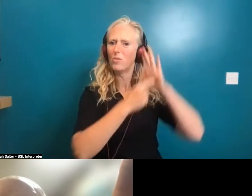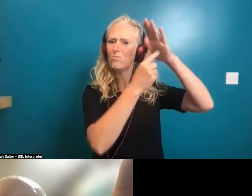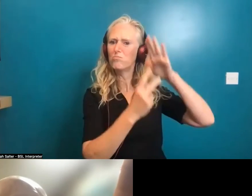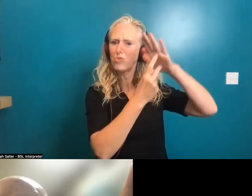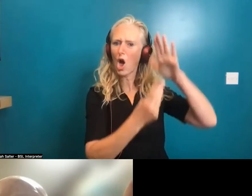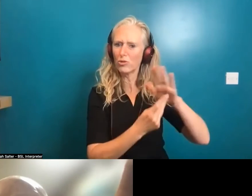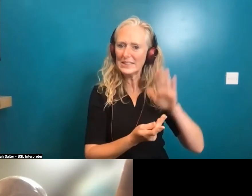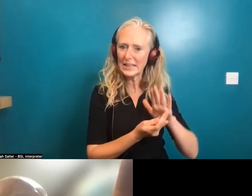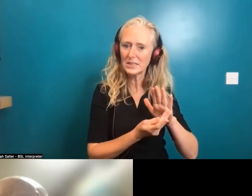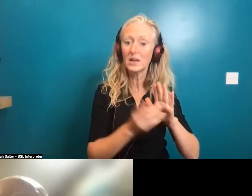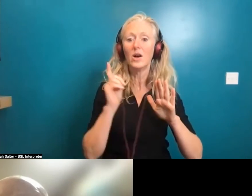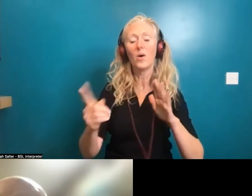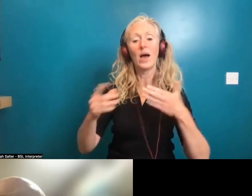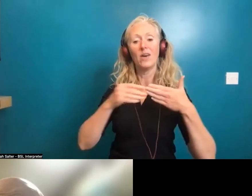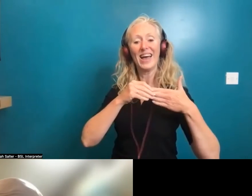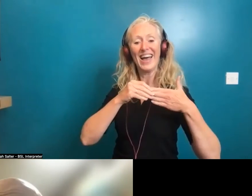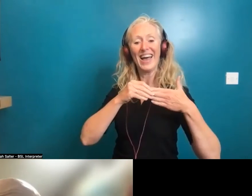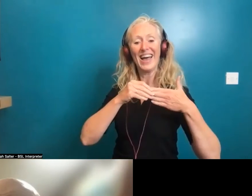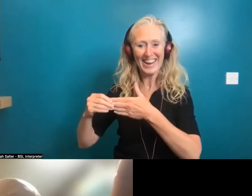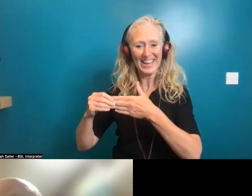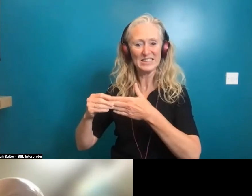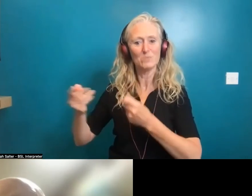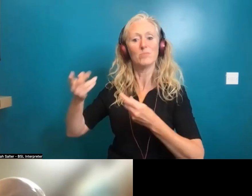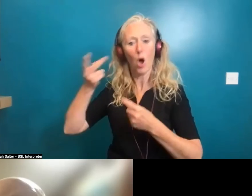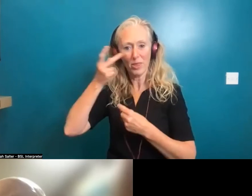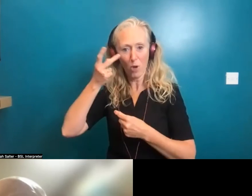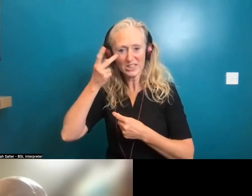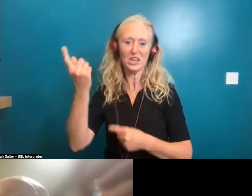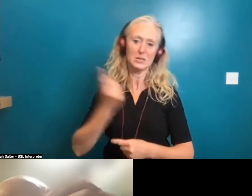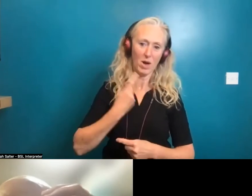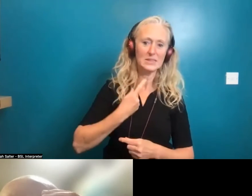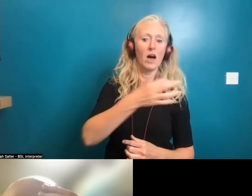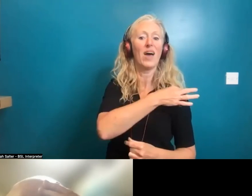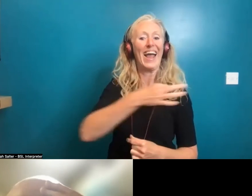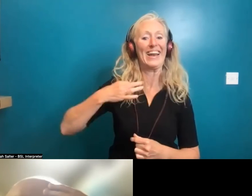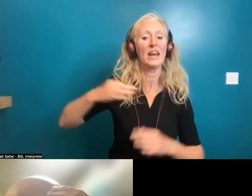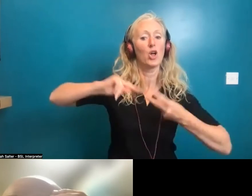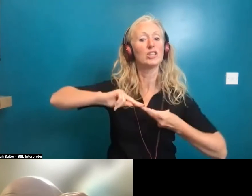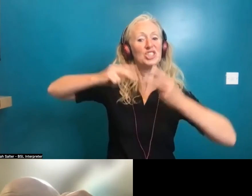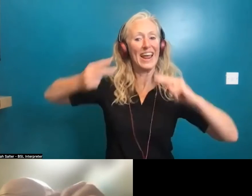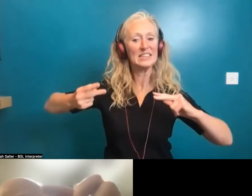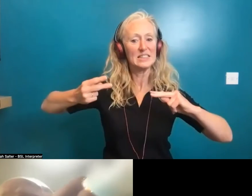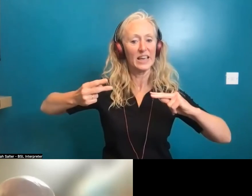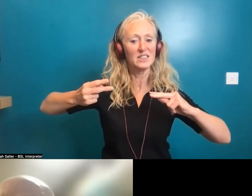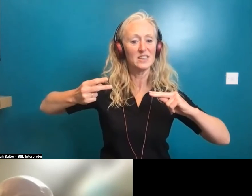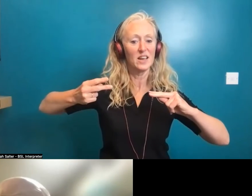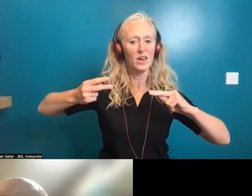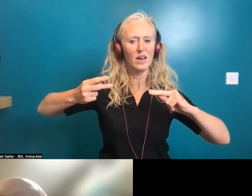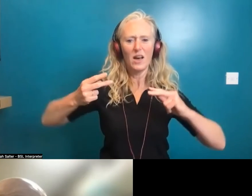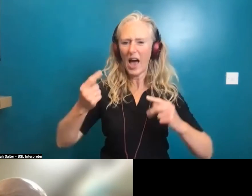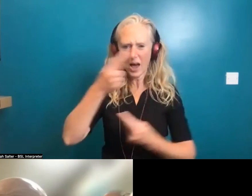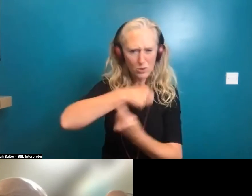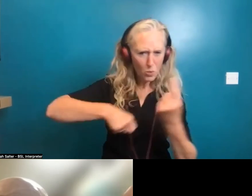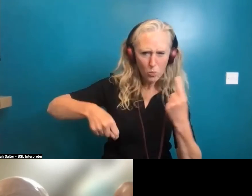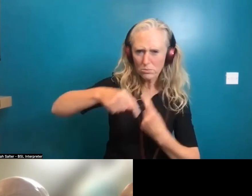lead audiologist, who's a lady called Wahida Bagaka, myself, and the clinical geneticist, who's called Emma Clement. And we will go through each one